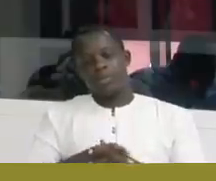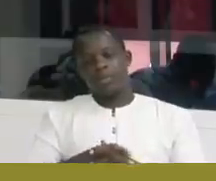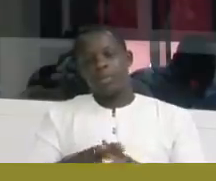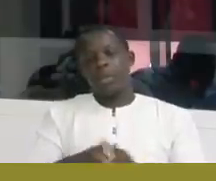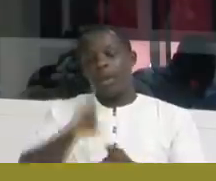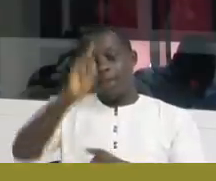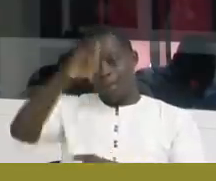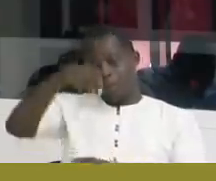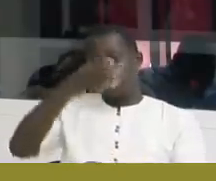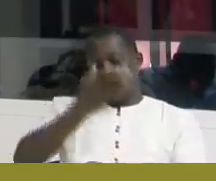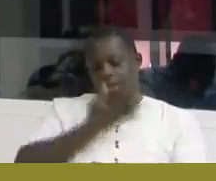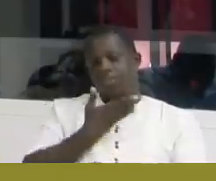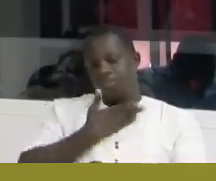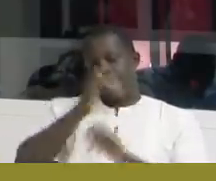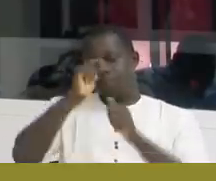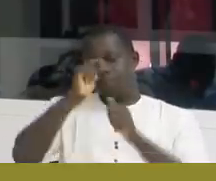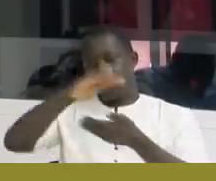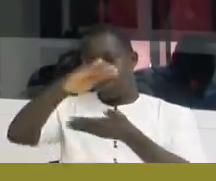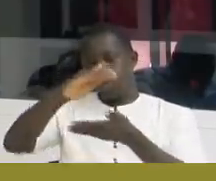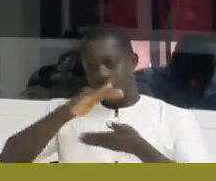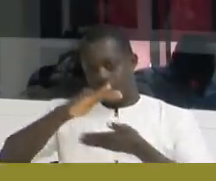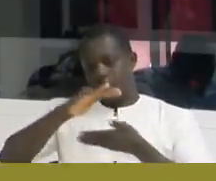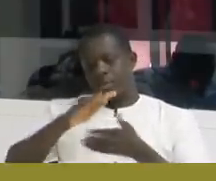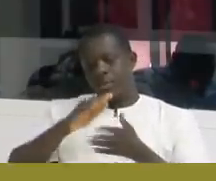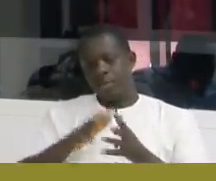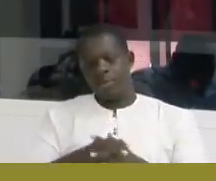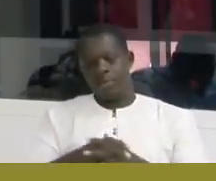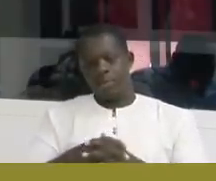should have been. However,